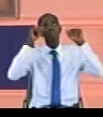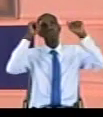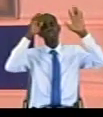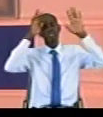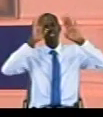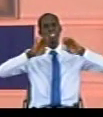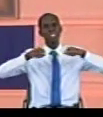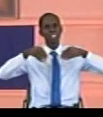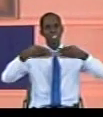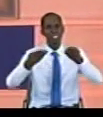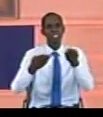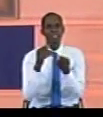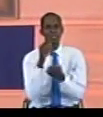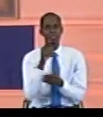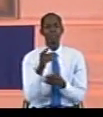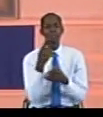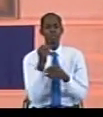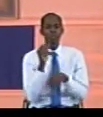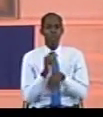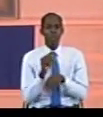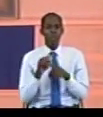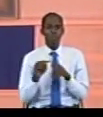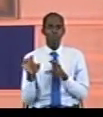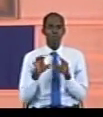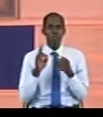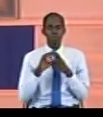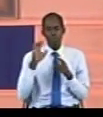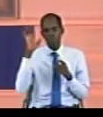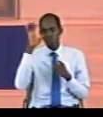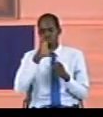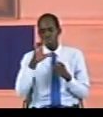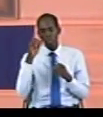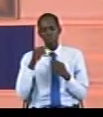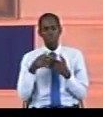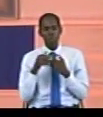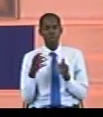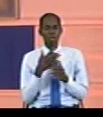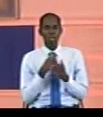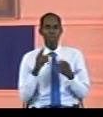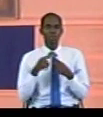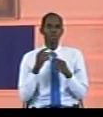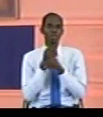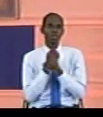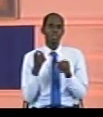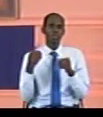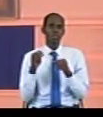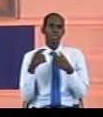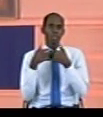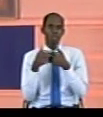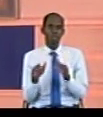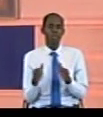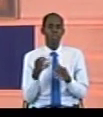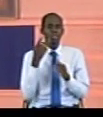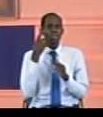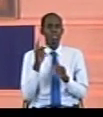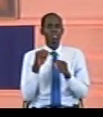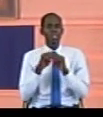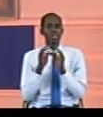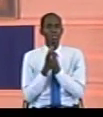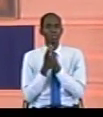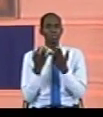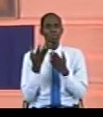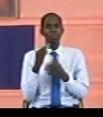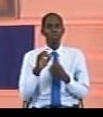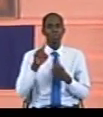do, to seek the lost and to save the lost. We're coming to 1 Timothy chapter 1. 1